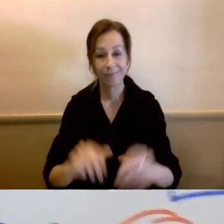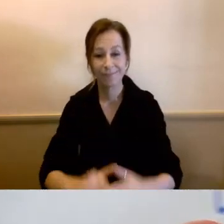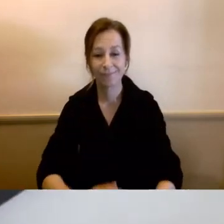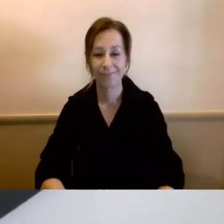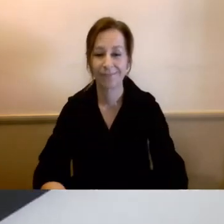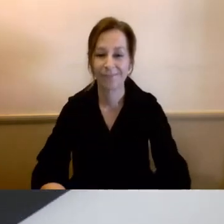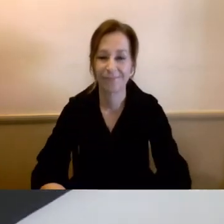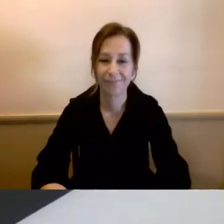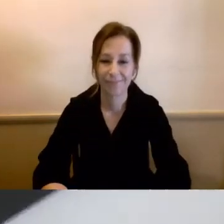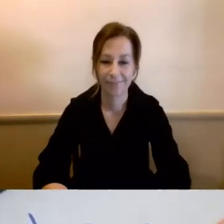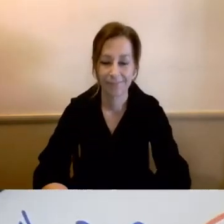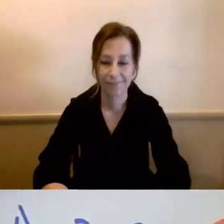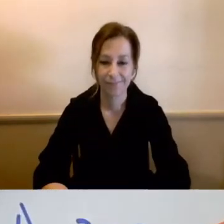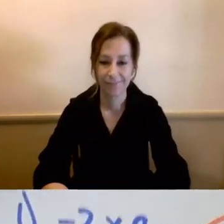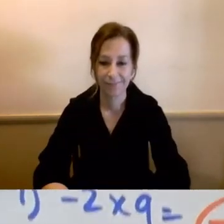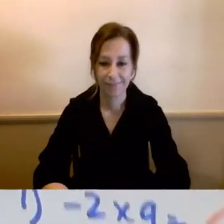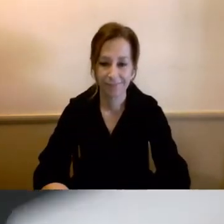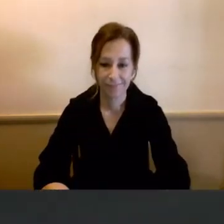go.